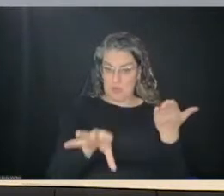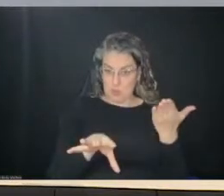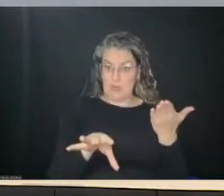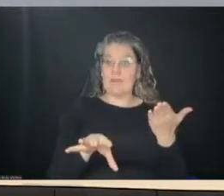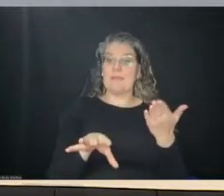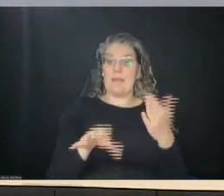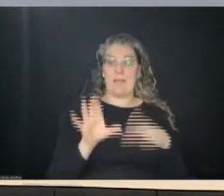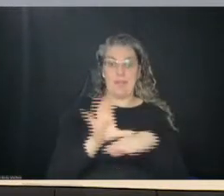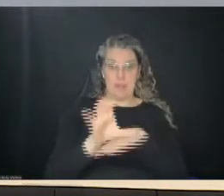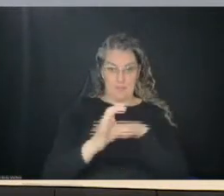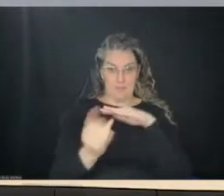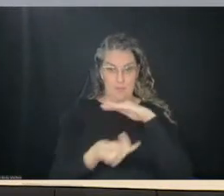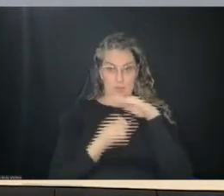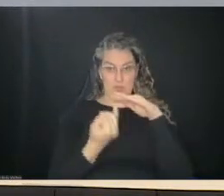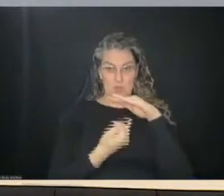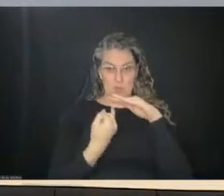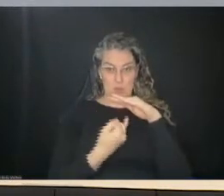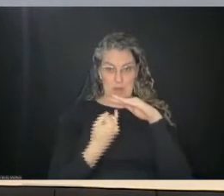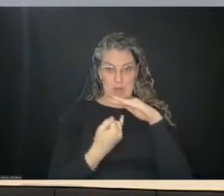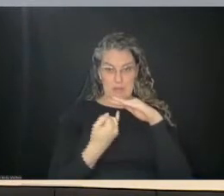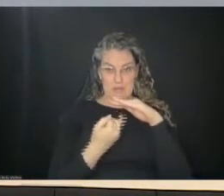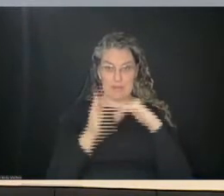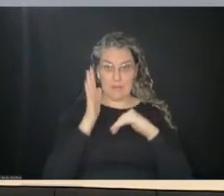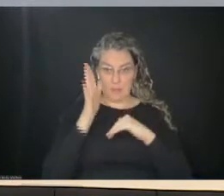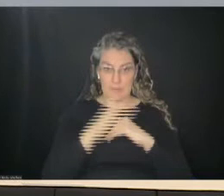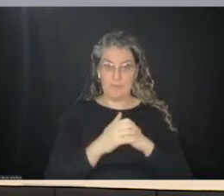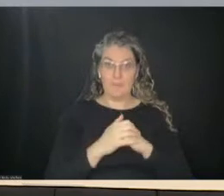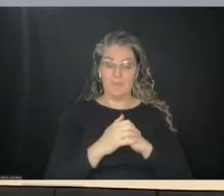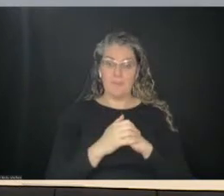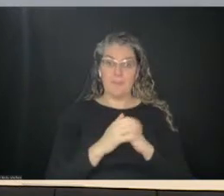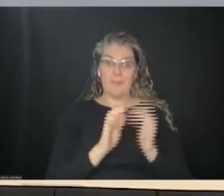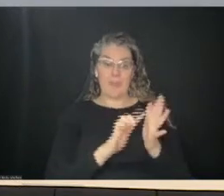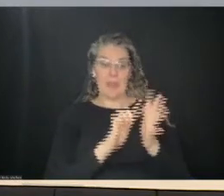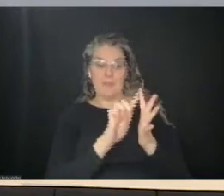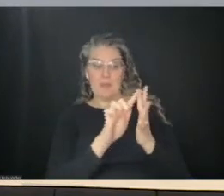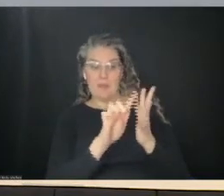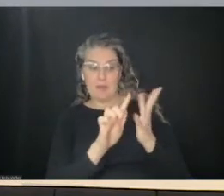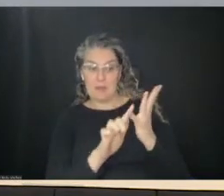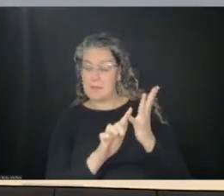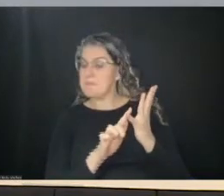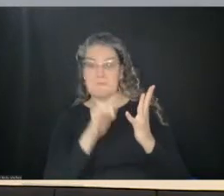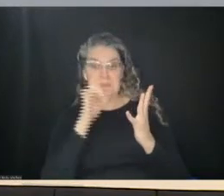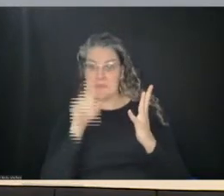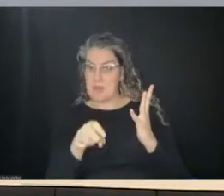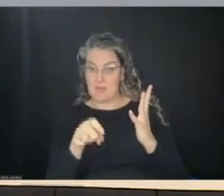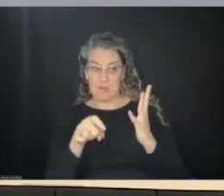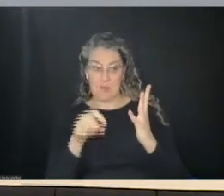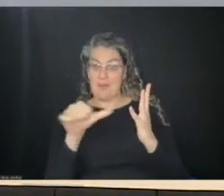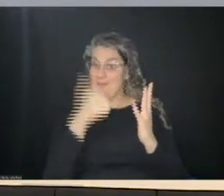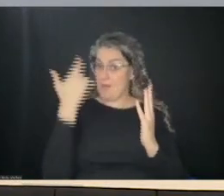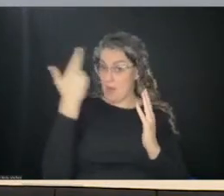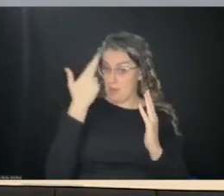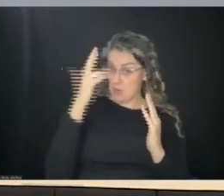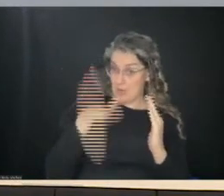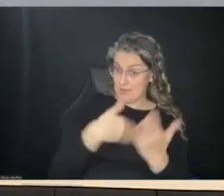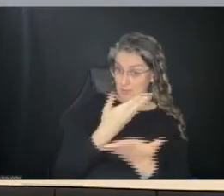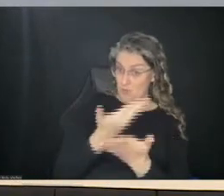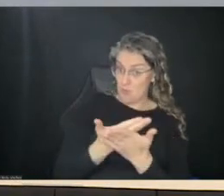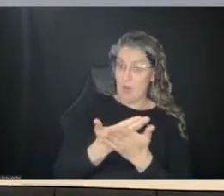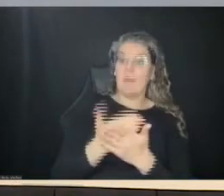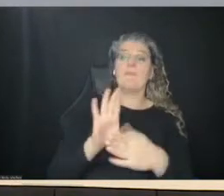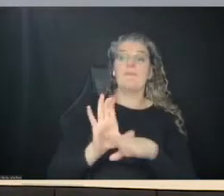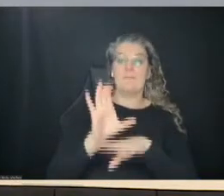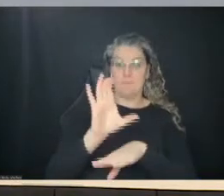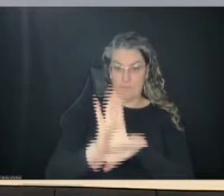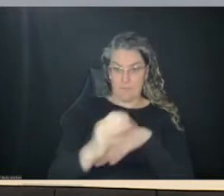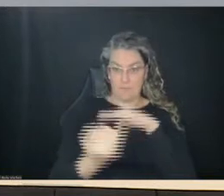who enter the province from outside Atlantic Canada under one of these streams will not be required to isolate subject to